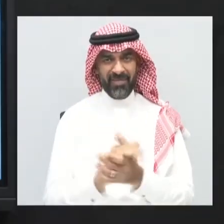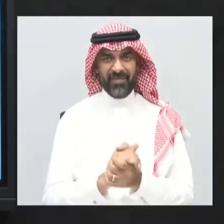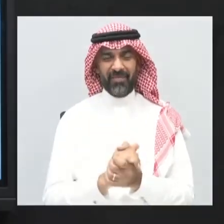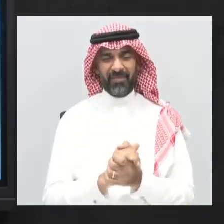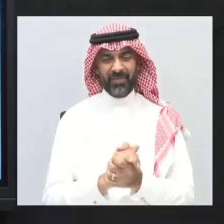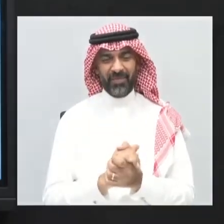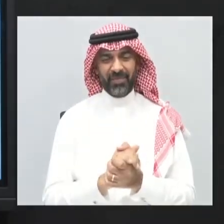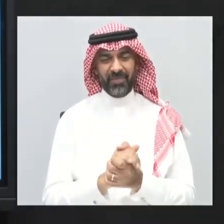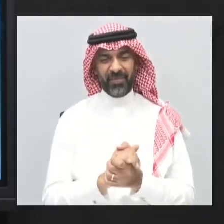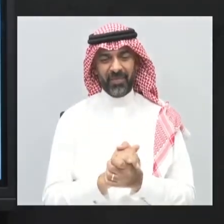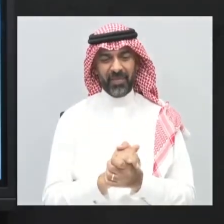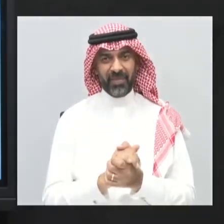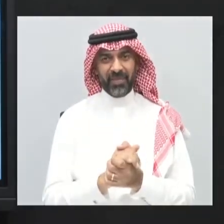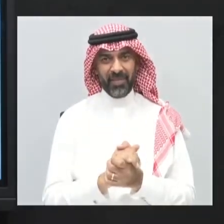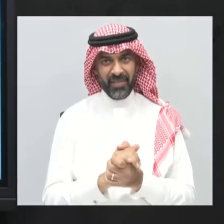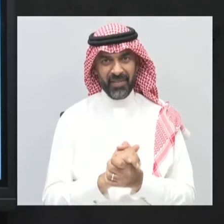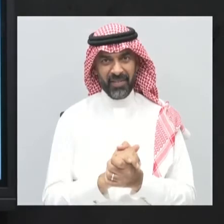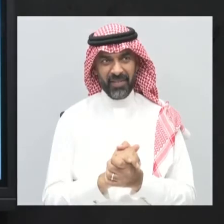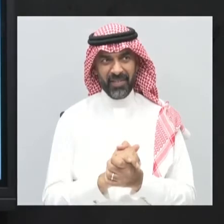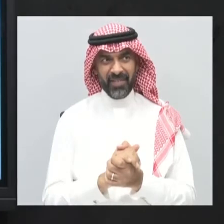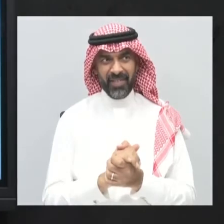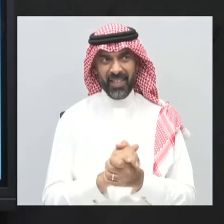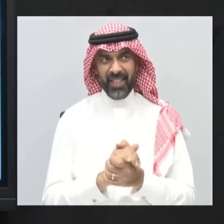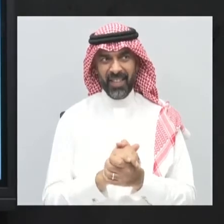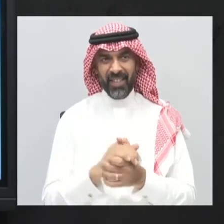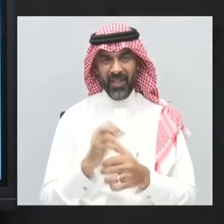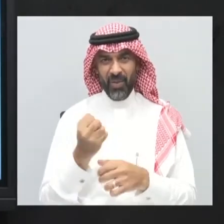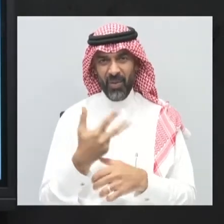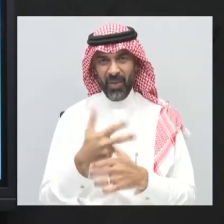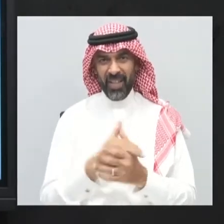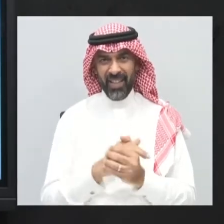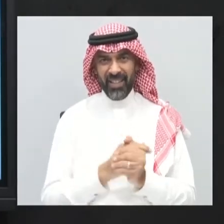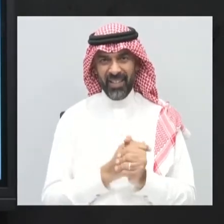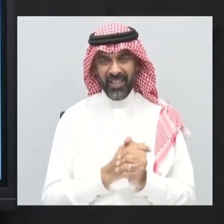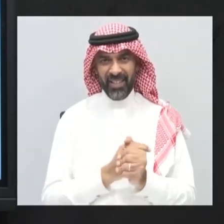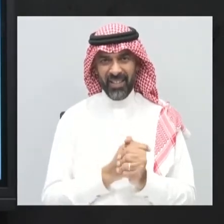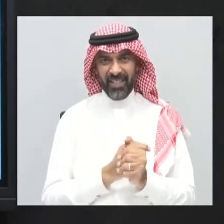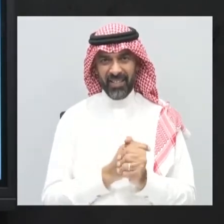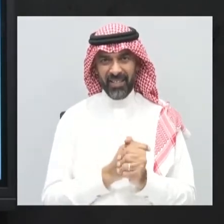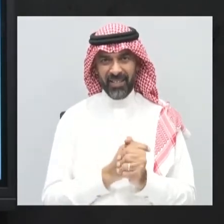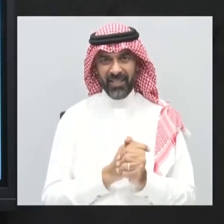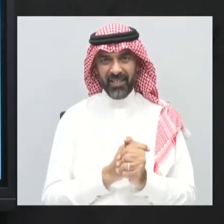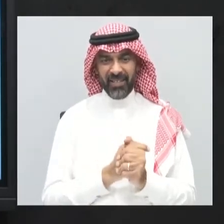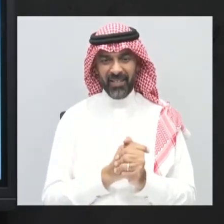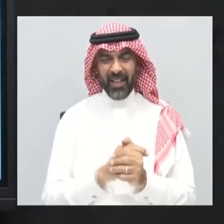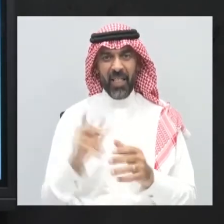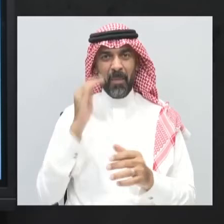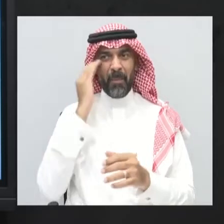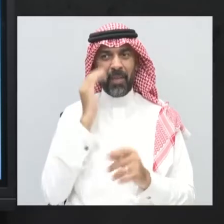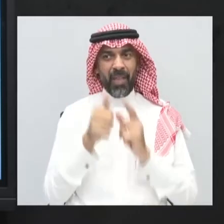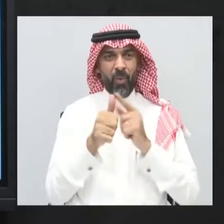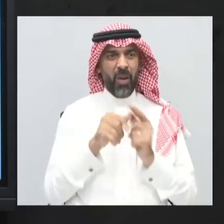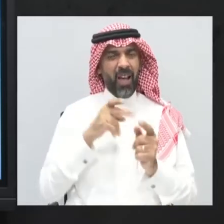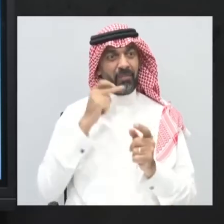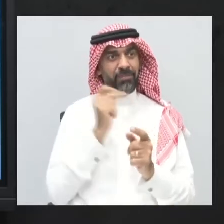Okay, so did you hear the last part? When Judy was like, race you to the yard, and then Lean said, wait for me. You know what